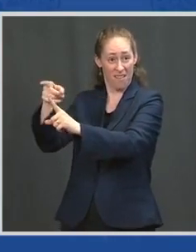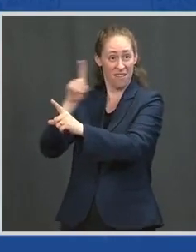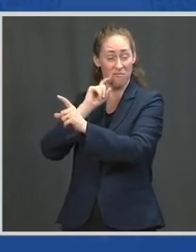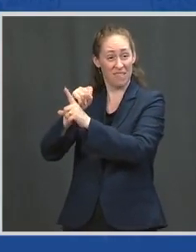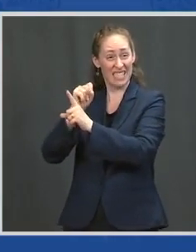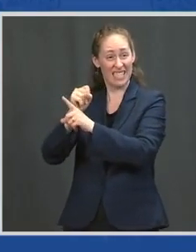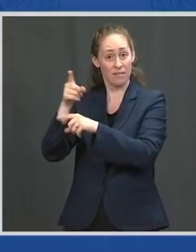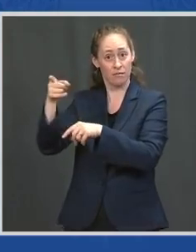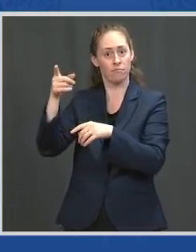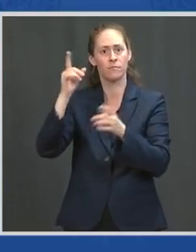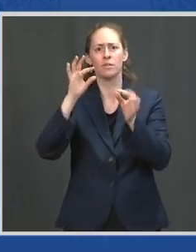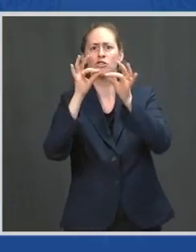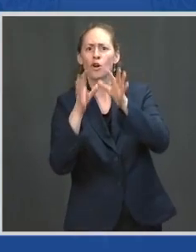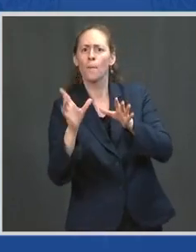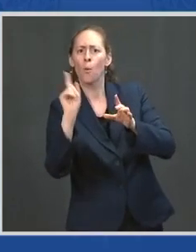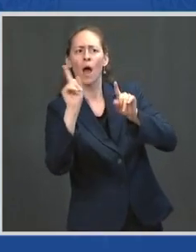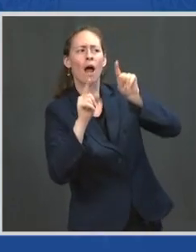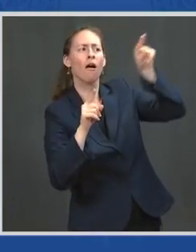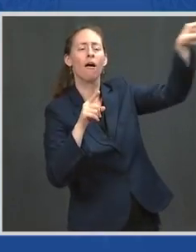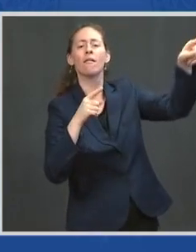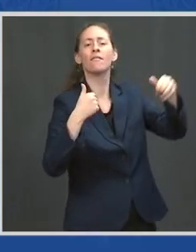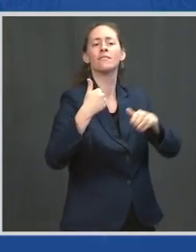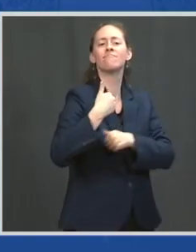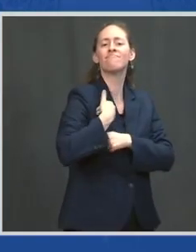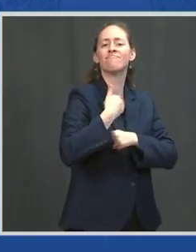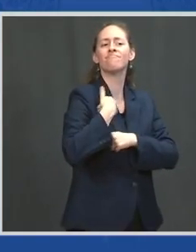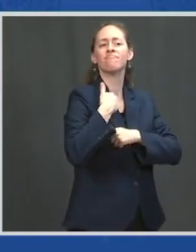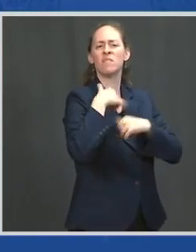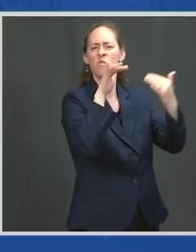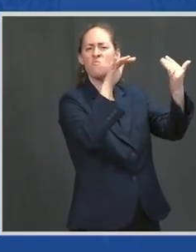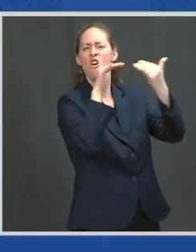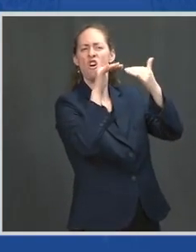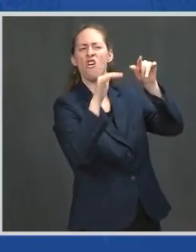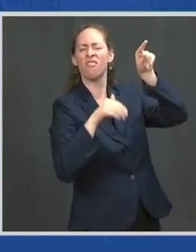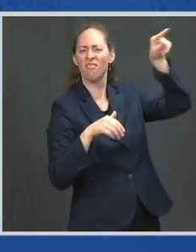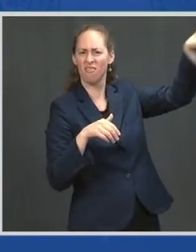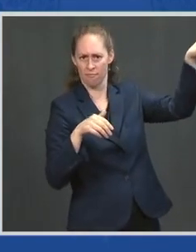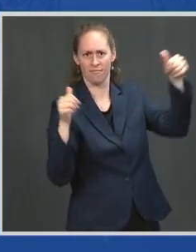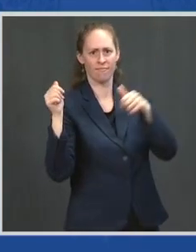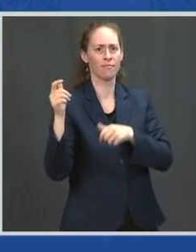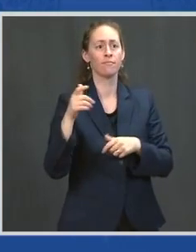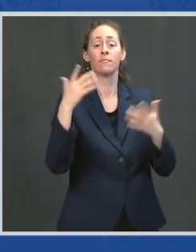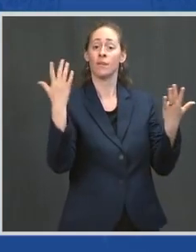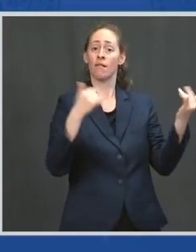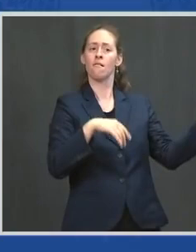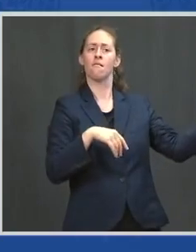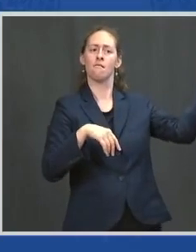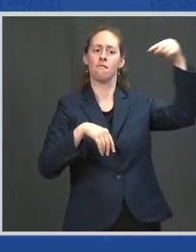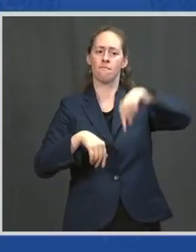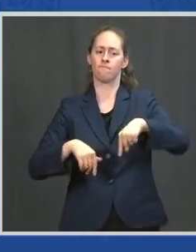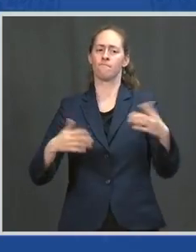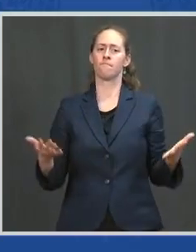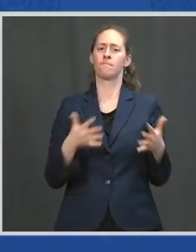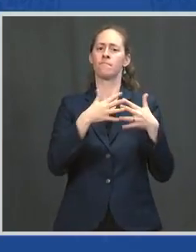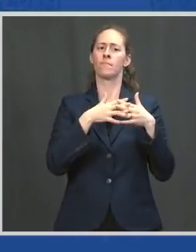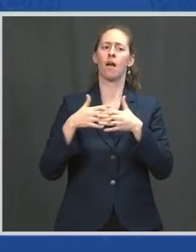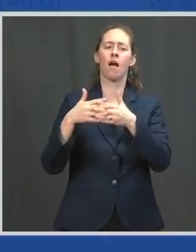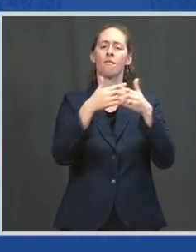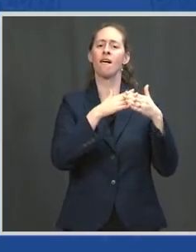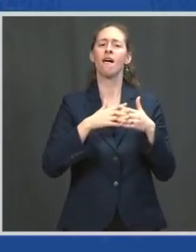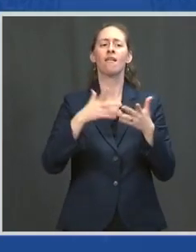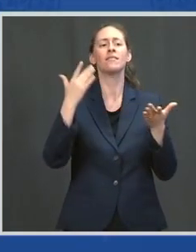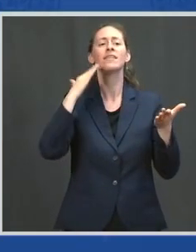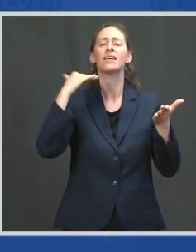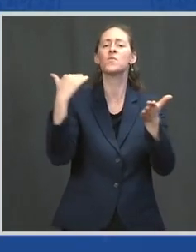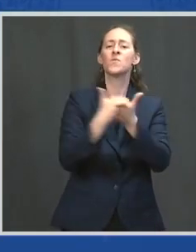for our military in war zones. And she had come to America to start, a new life with her